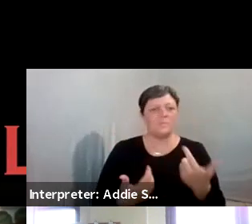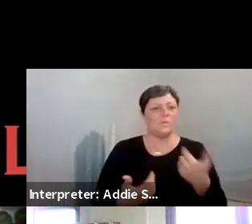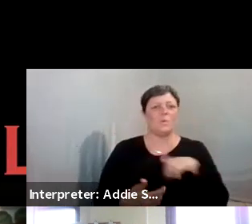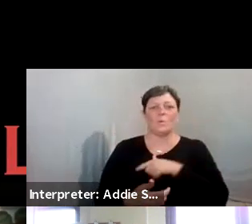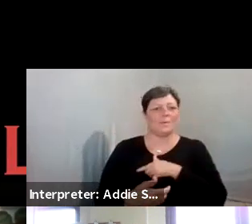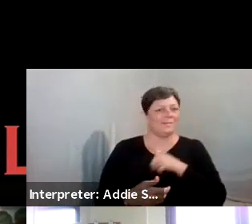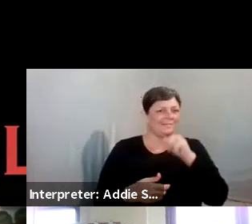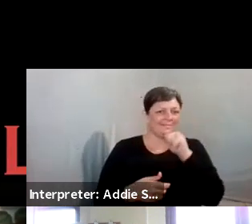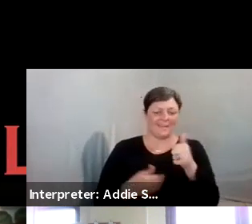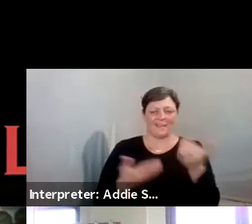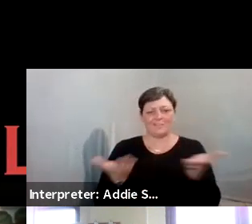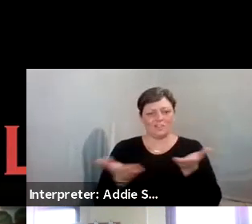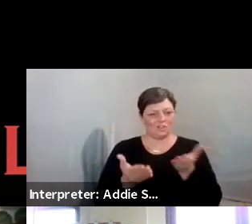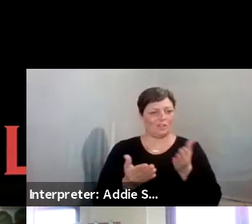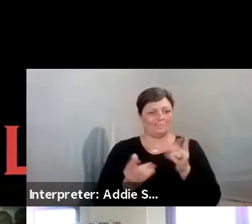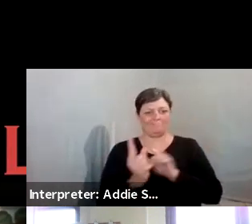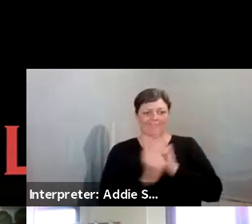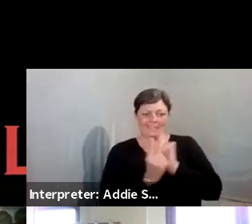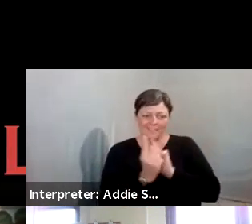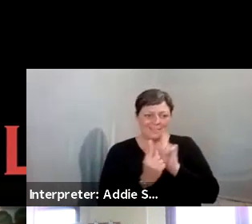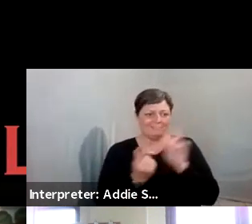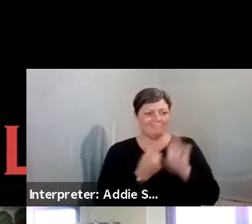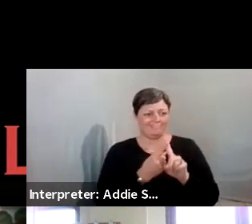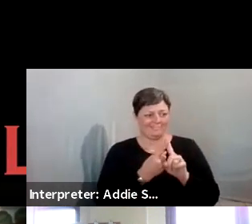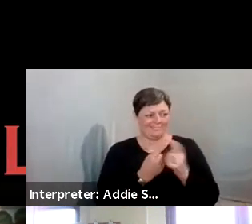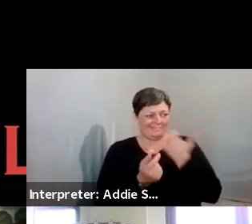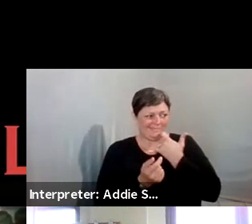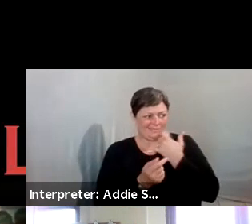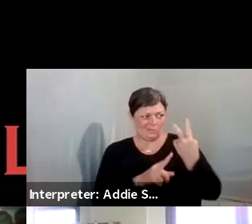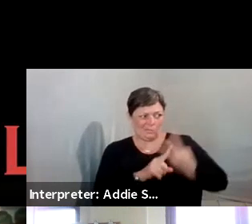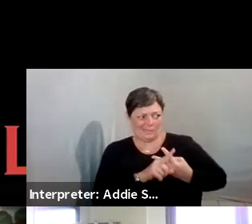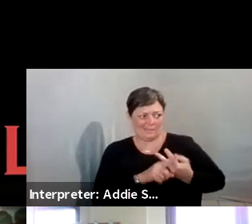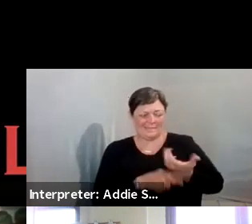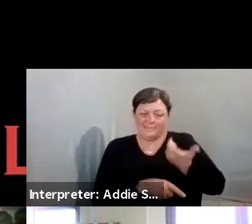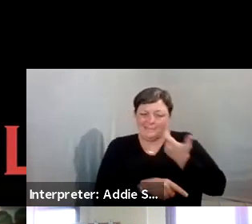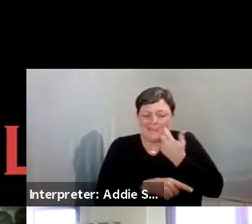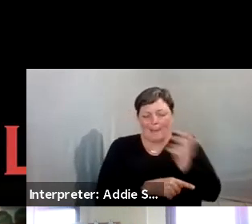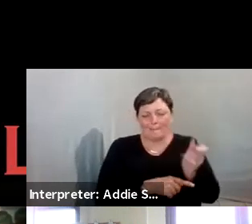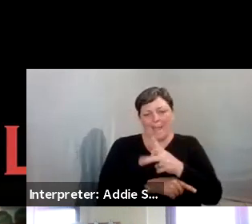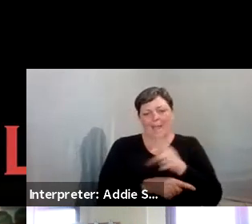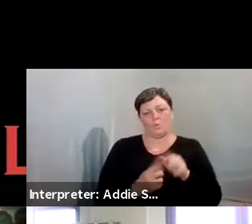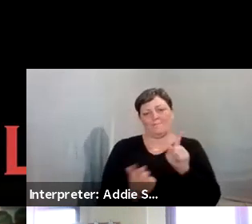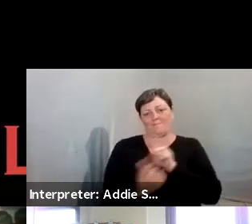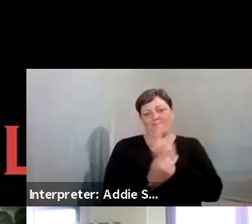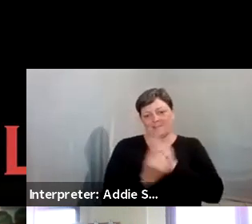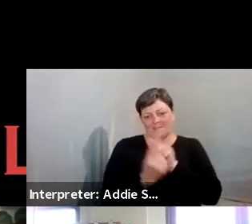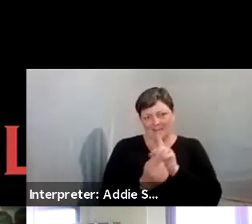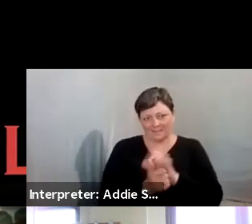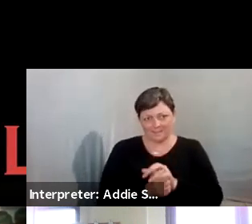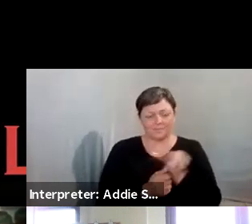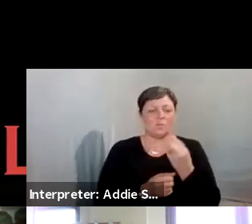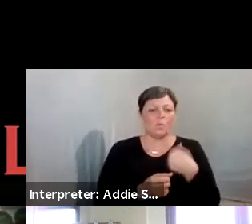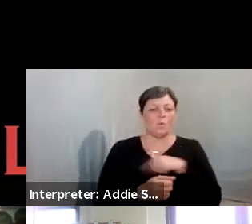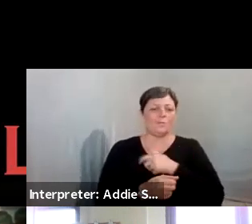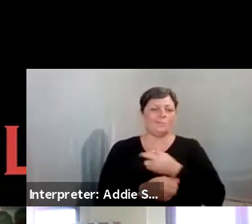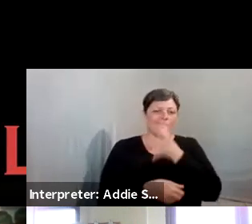not been serving face-to-face until this past 2 months now. We just went back. So we put in some pretty strict protocols.